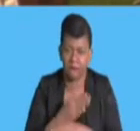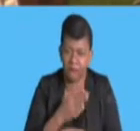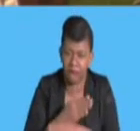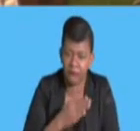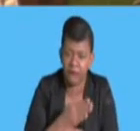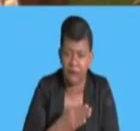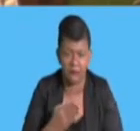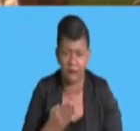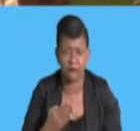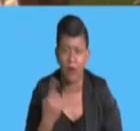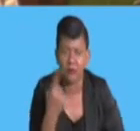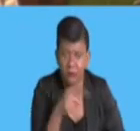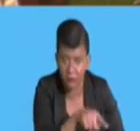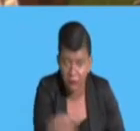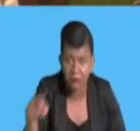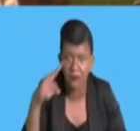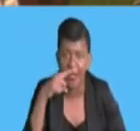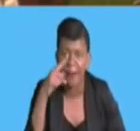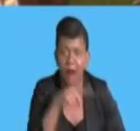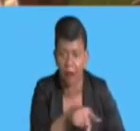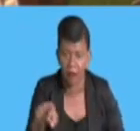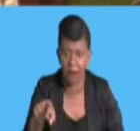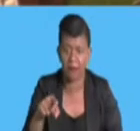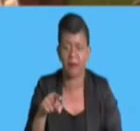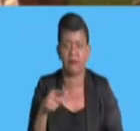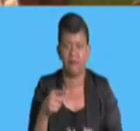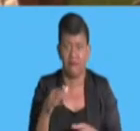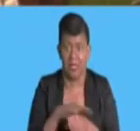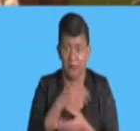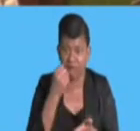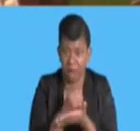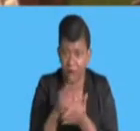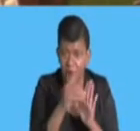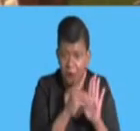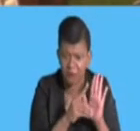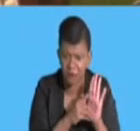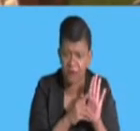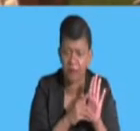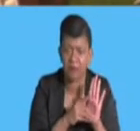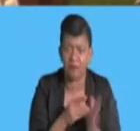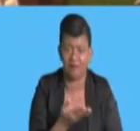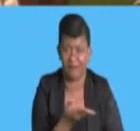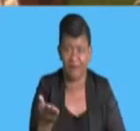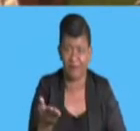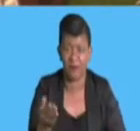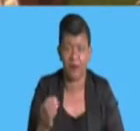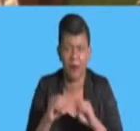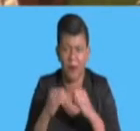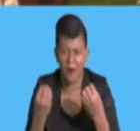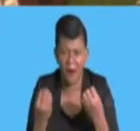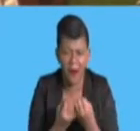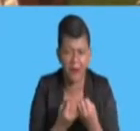people." What do I mean by that? To make our democracy work, we need to ensure that our citizens and their organizations are able to